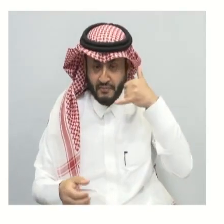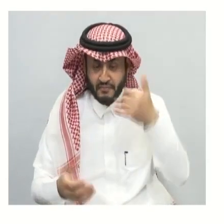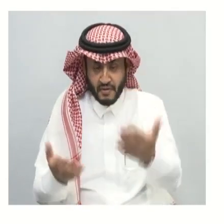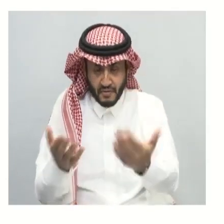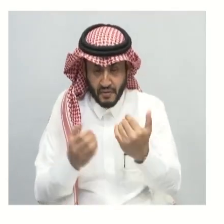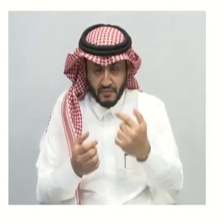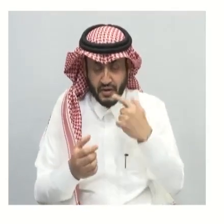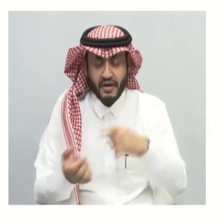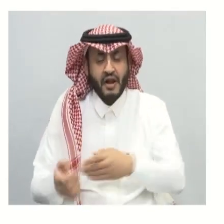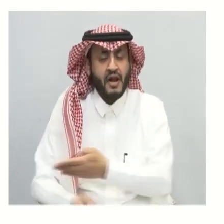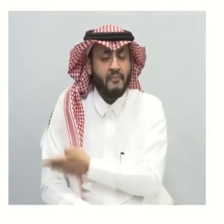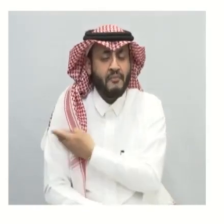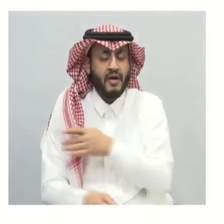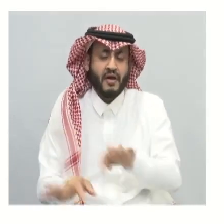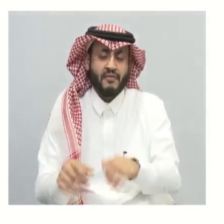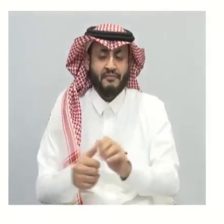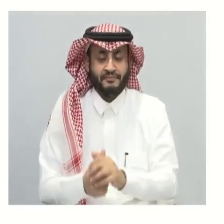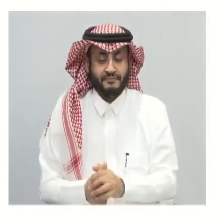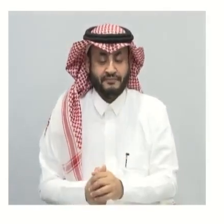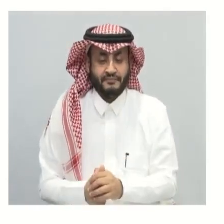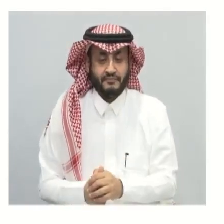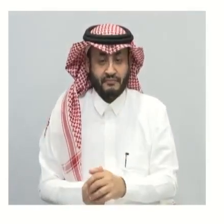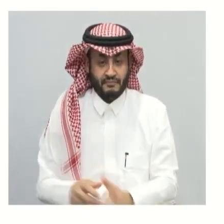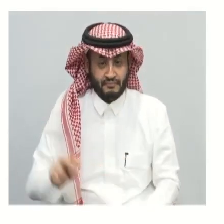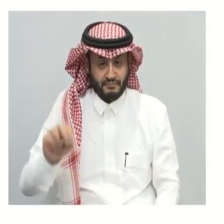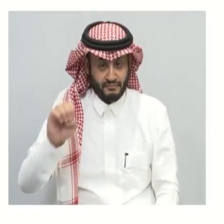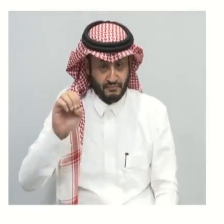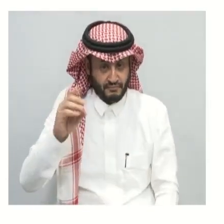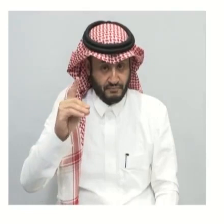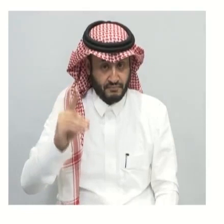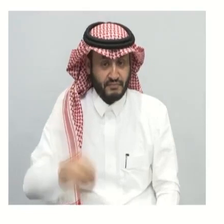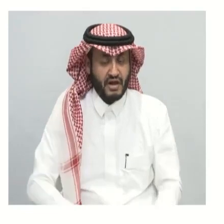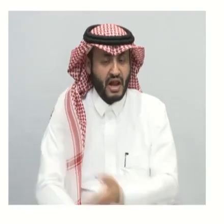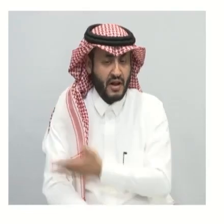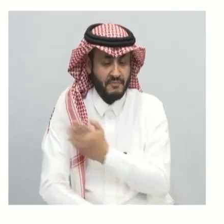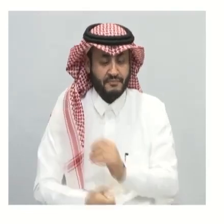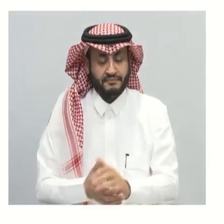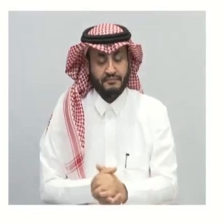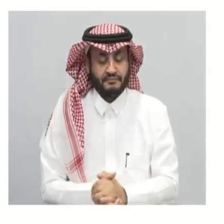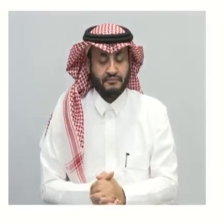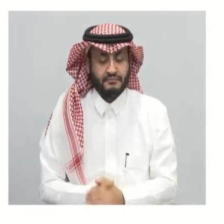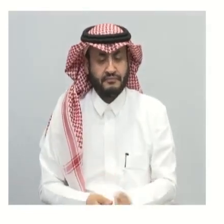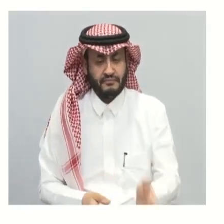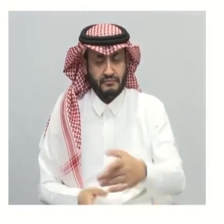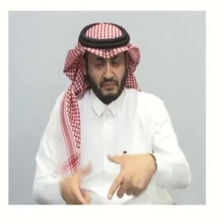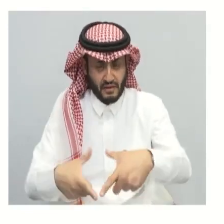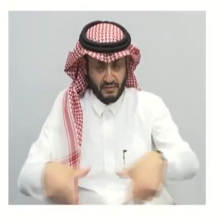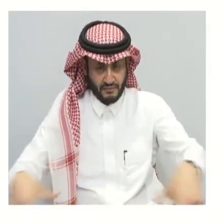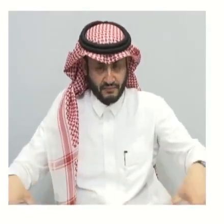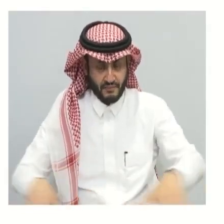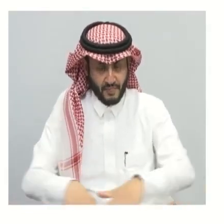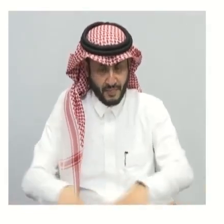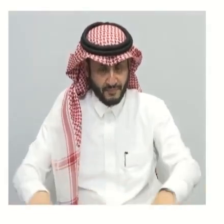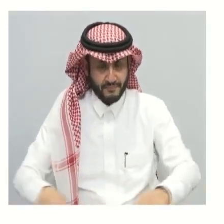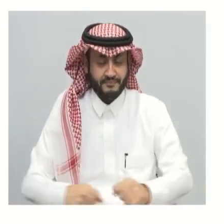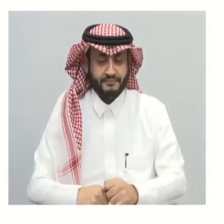someone to help me with the computer. Needs to be checked. Also, let's look at this one. This one is a